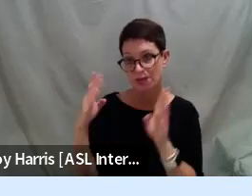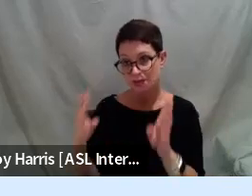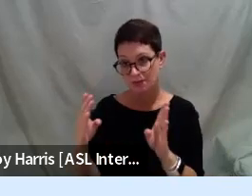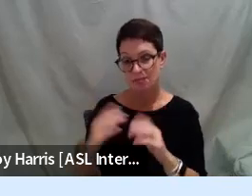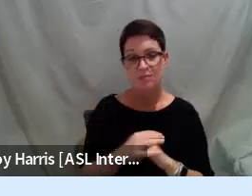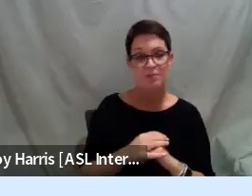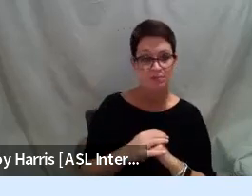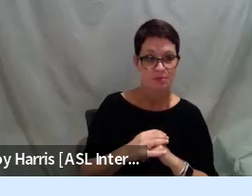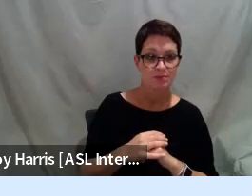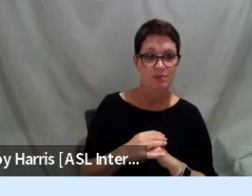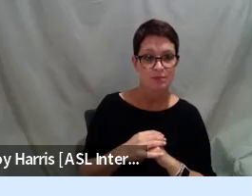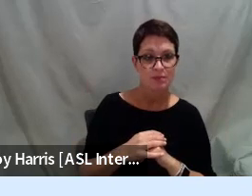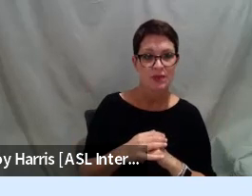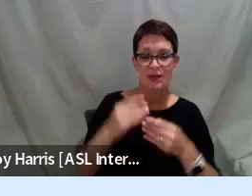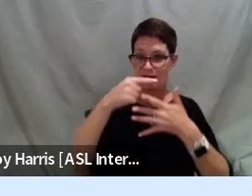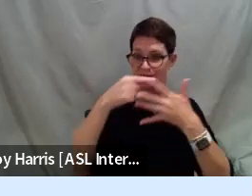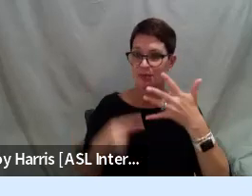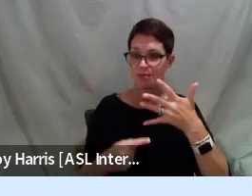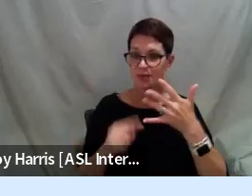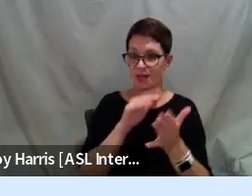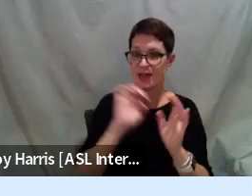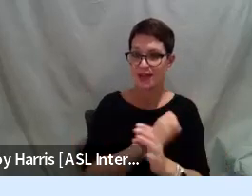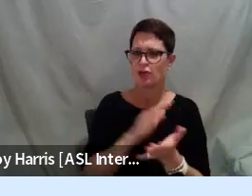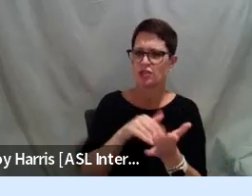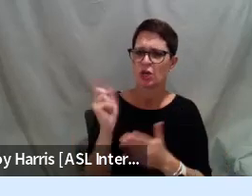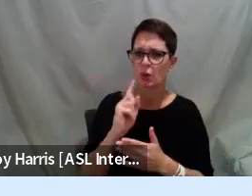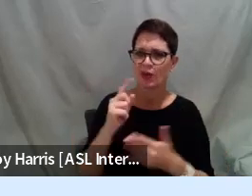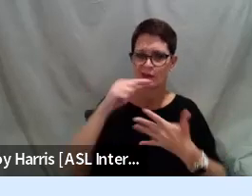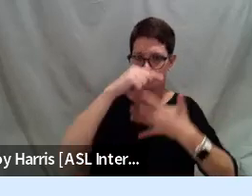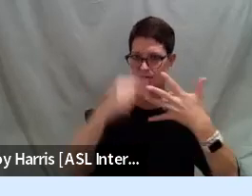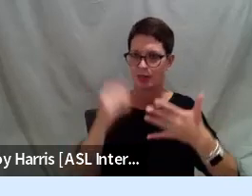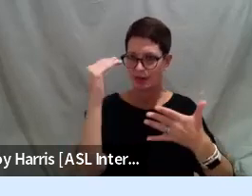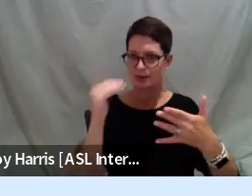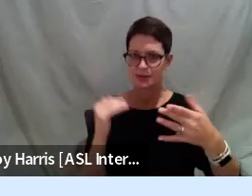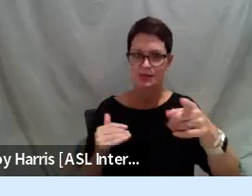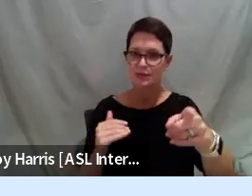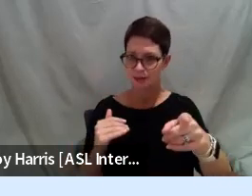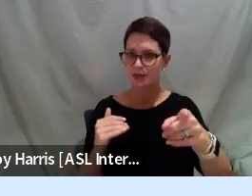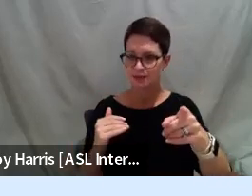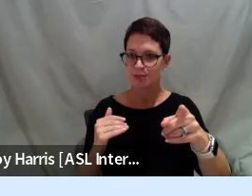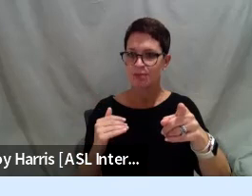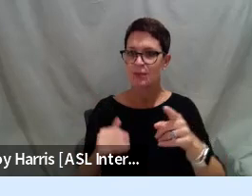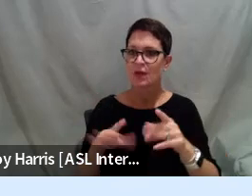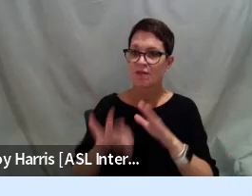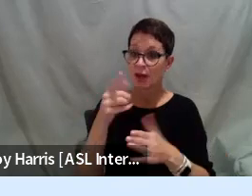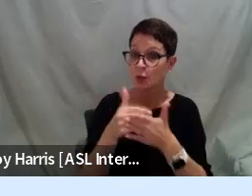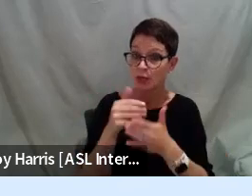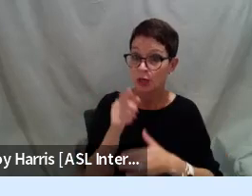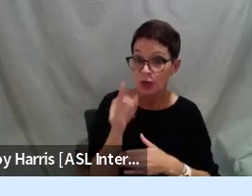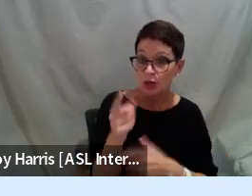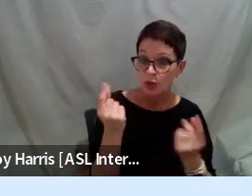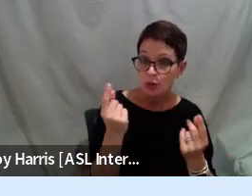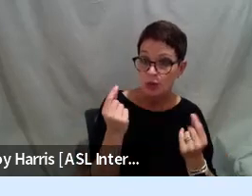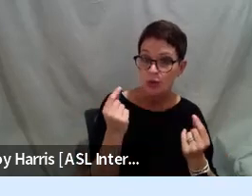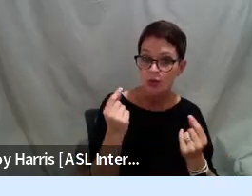this slide is a list of the energy centers, and to find one in your neighborhood, you